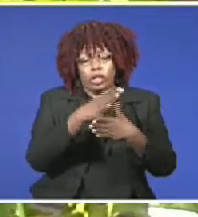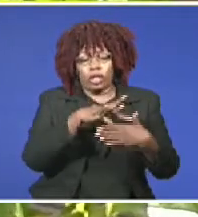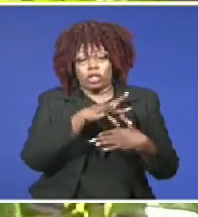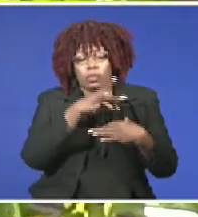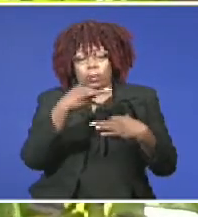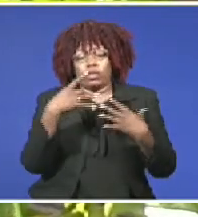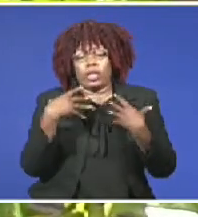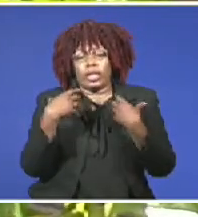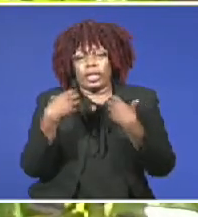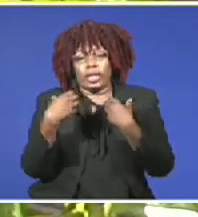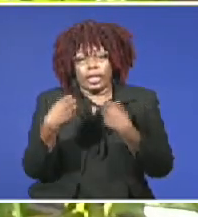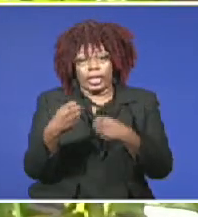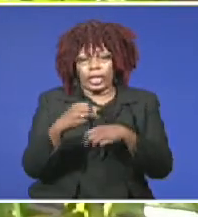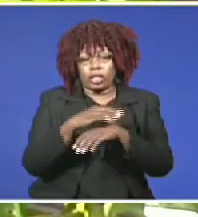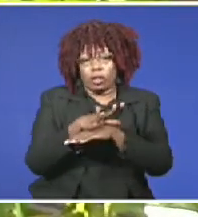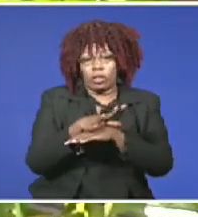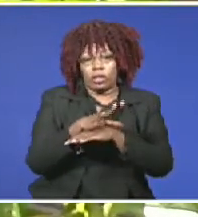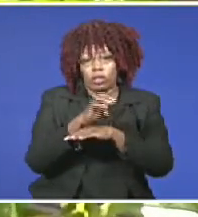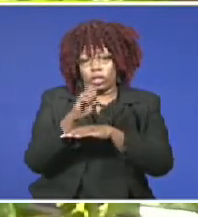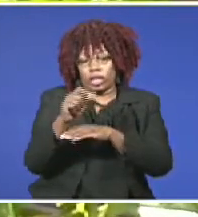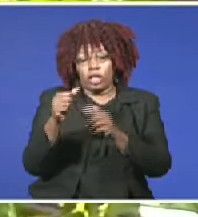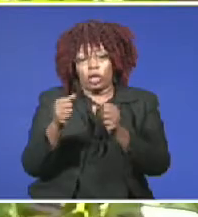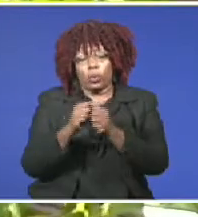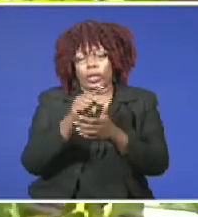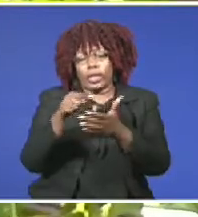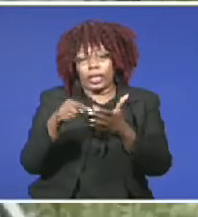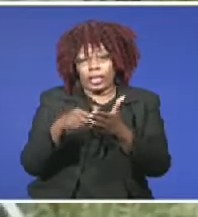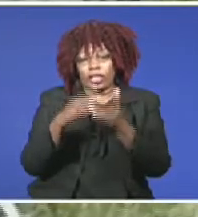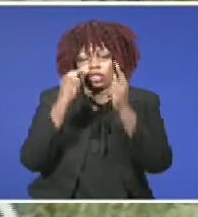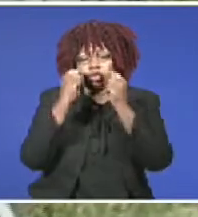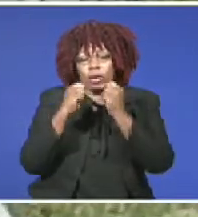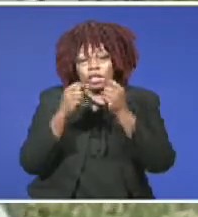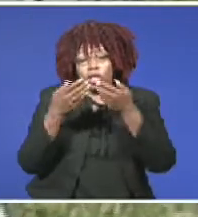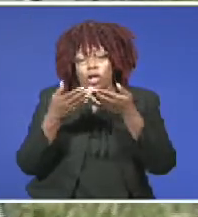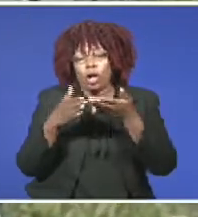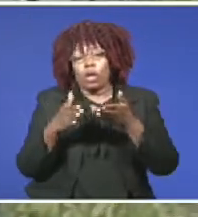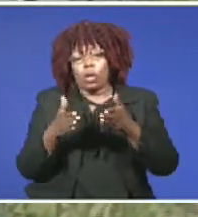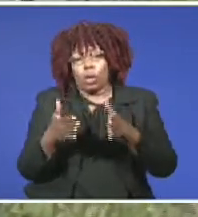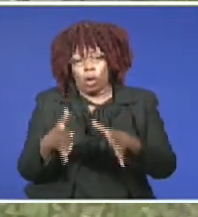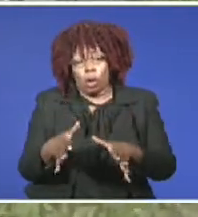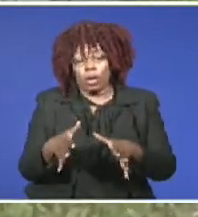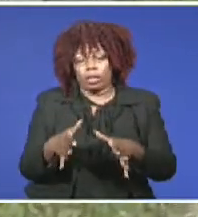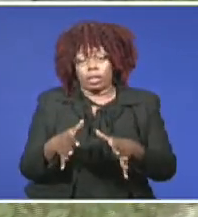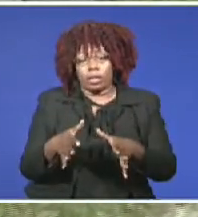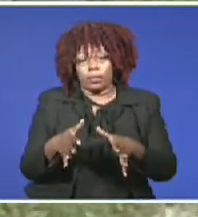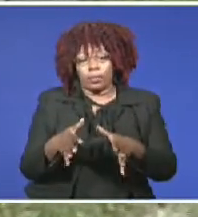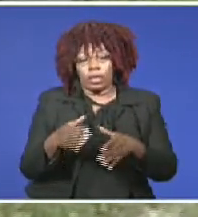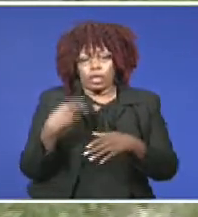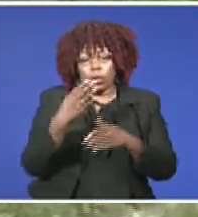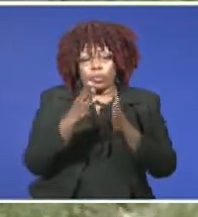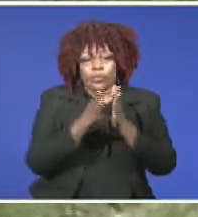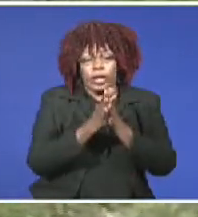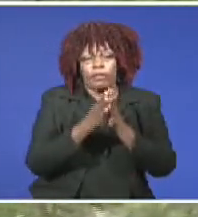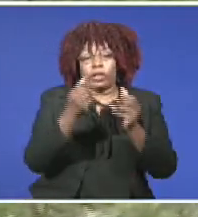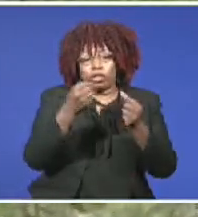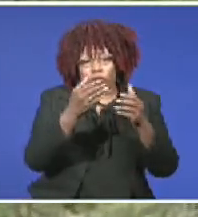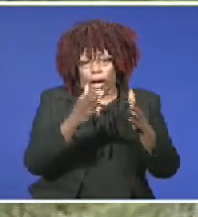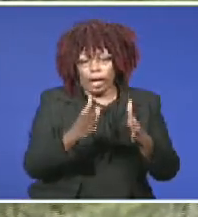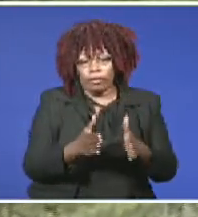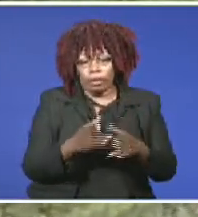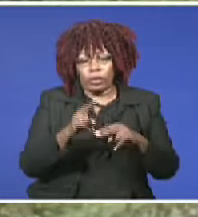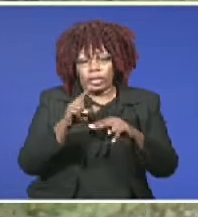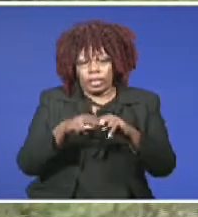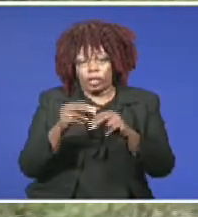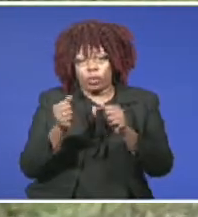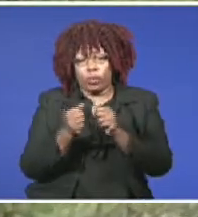and counseling as they try to deal with this tragic loss. Want to pray for the driver. I've had a chance to sit with